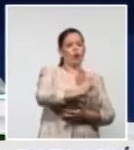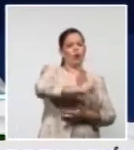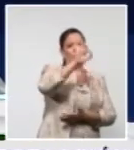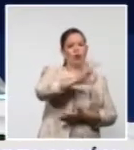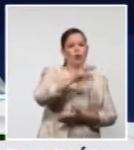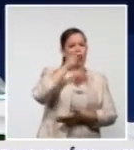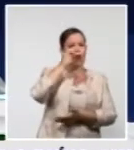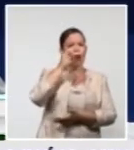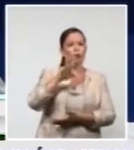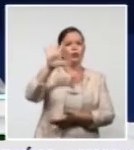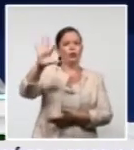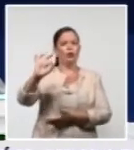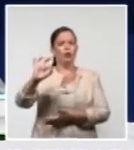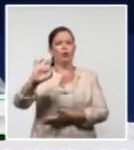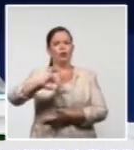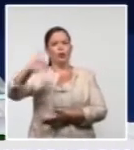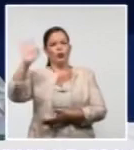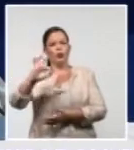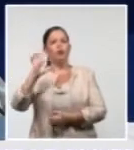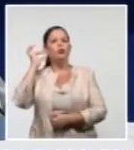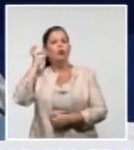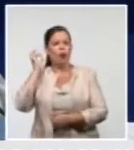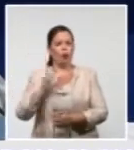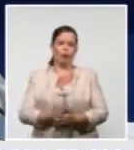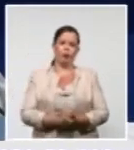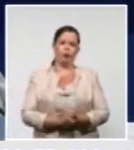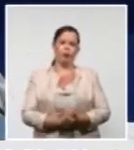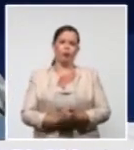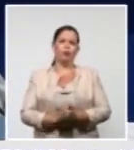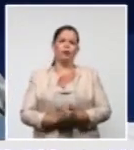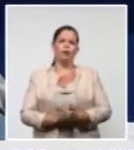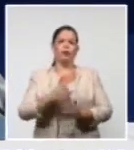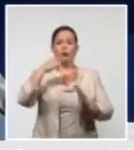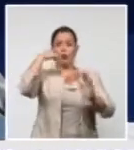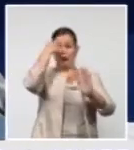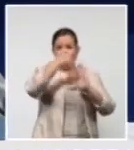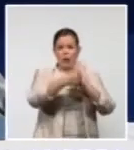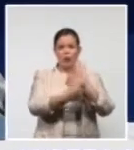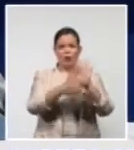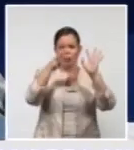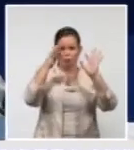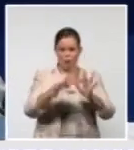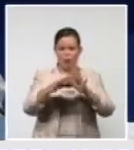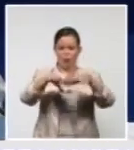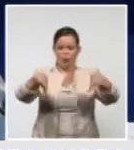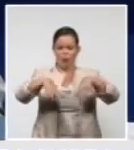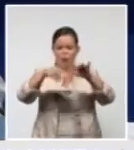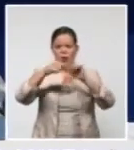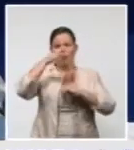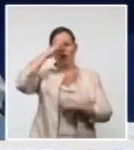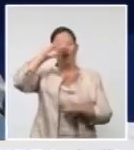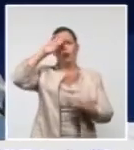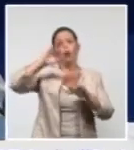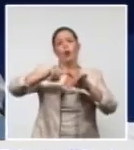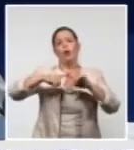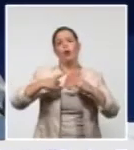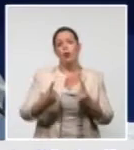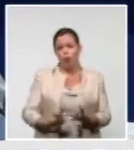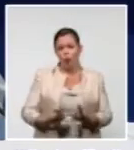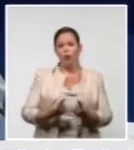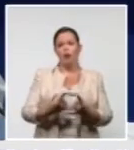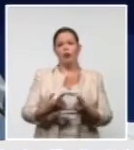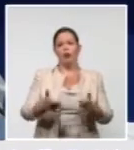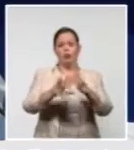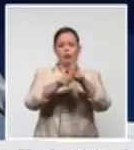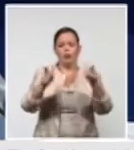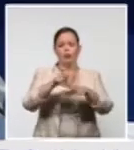women, each representing 50% of all confirmed cases in the country. This is a unique trend in